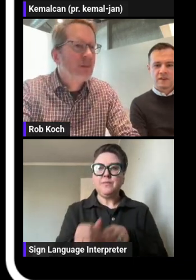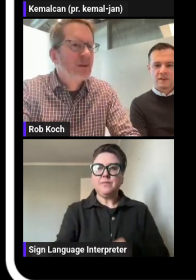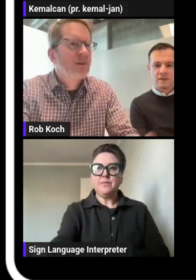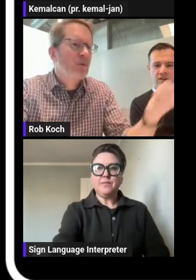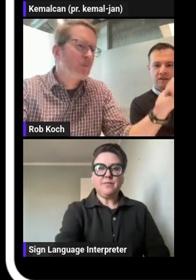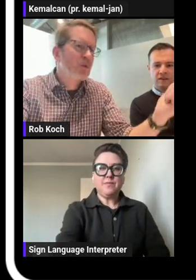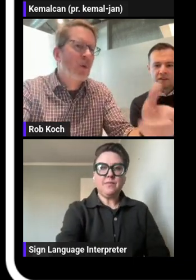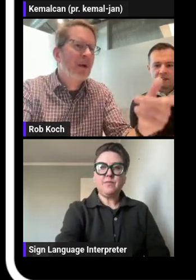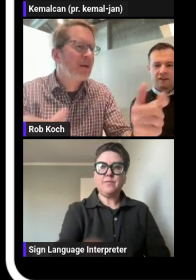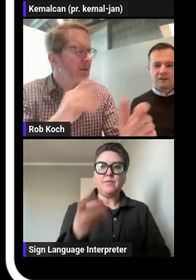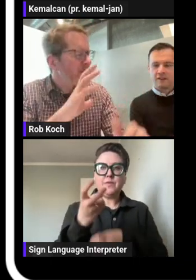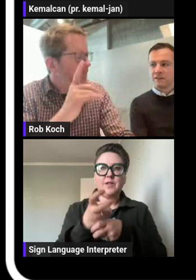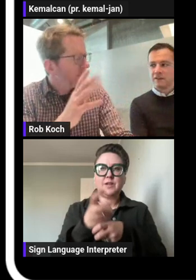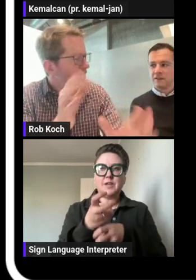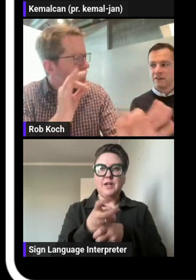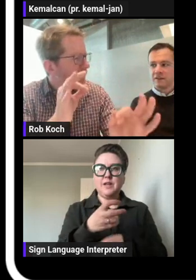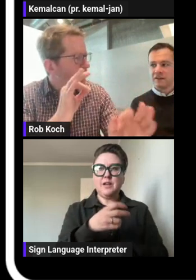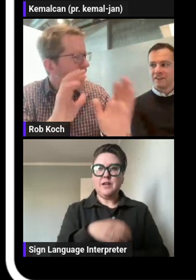It's hard. Yeah, it's hard.